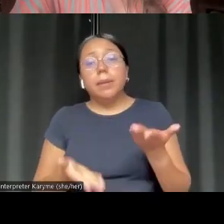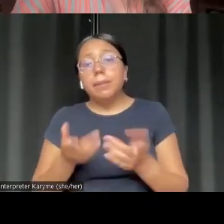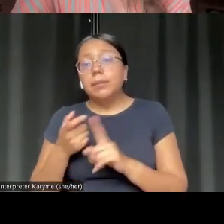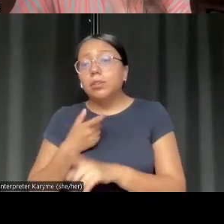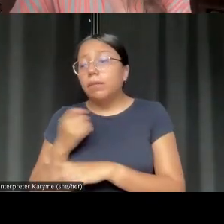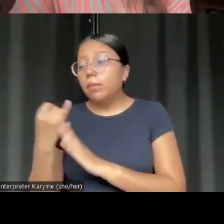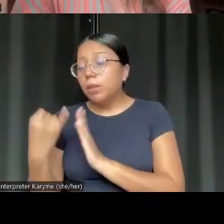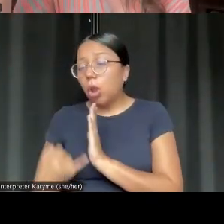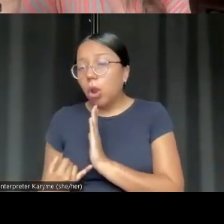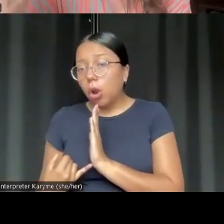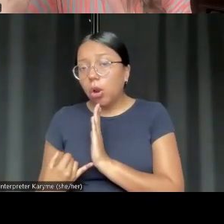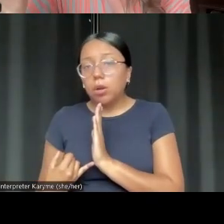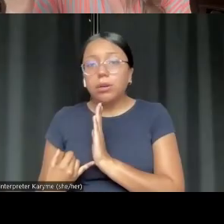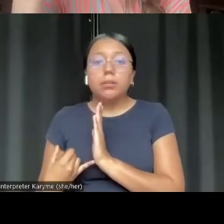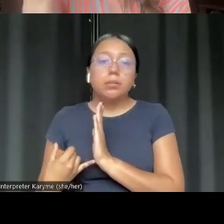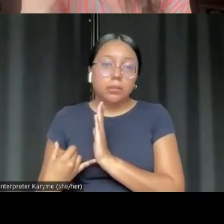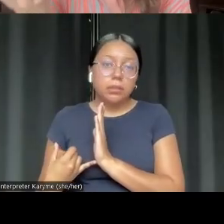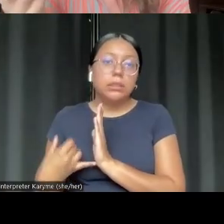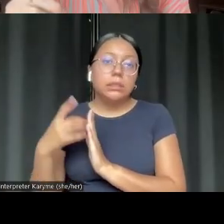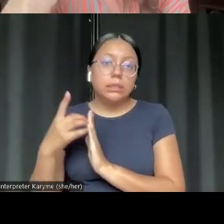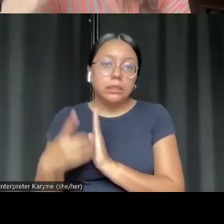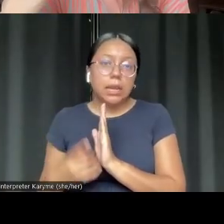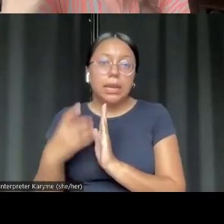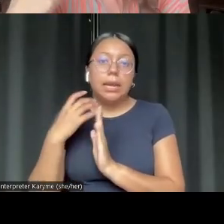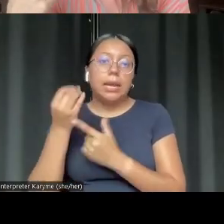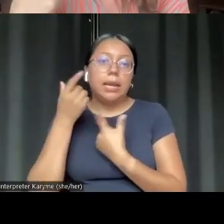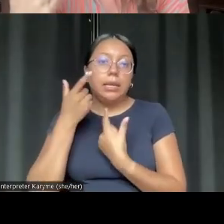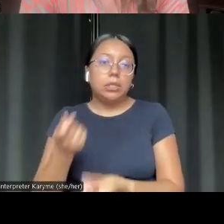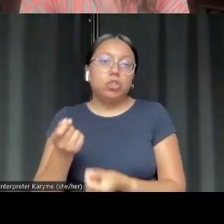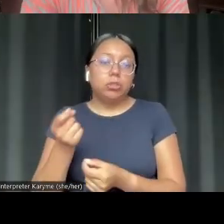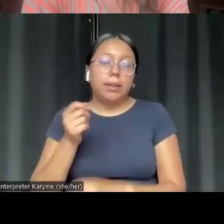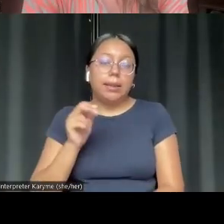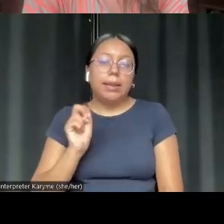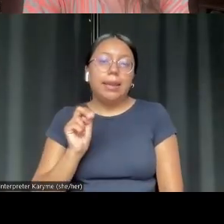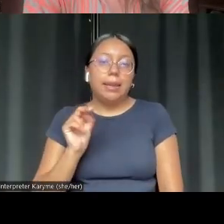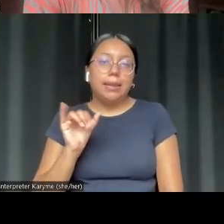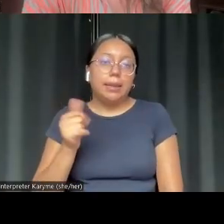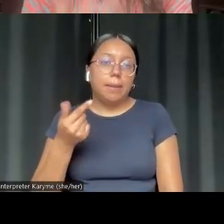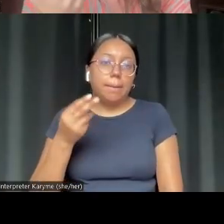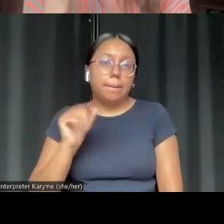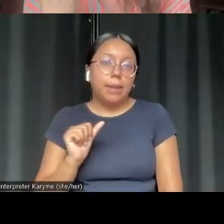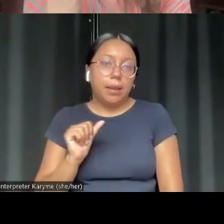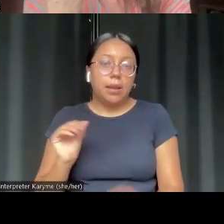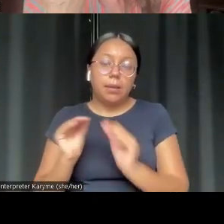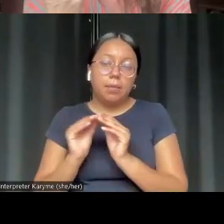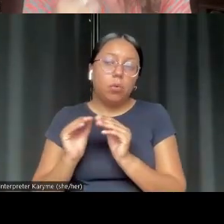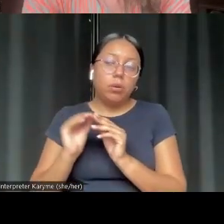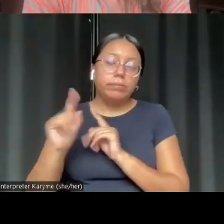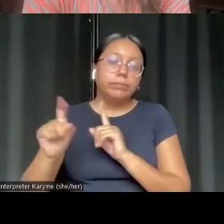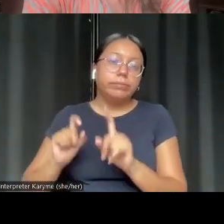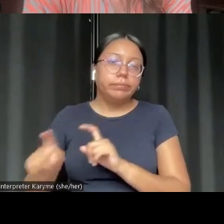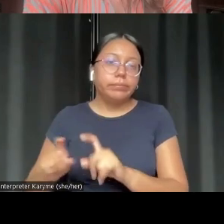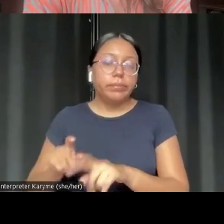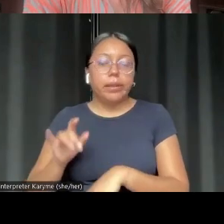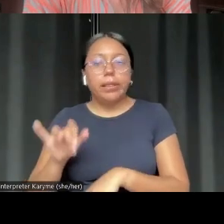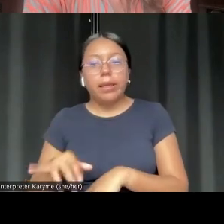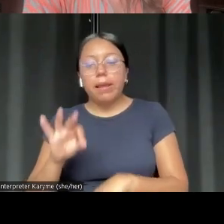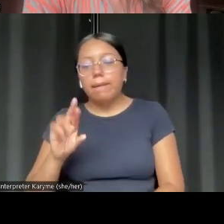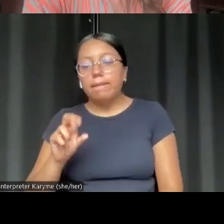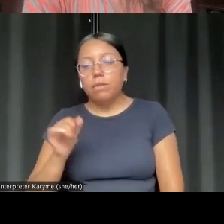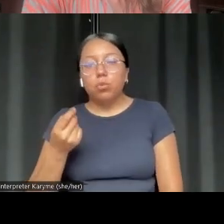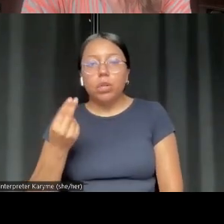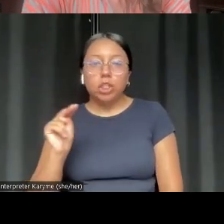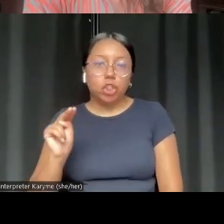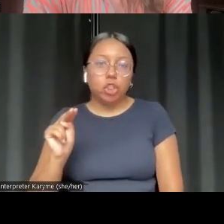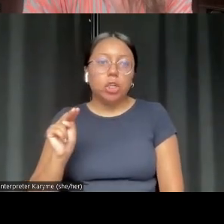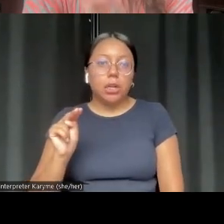of end of design and be interested in the enigma, the interrogative, the kind of like frictionful,